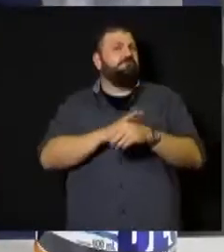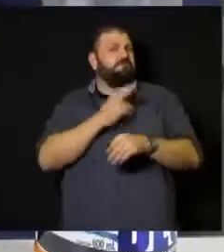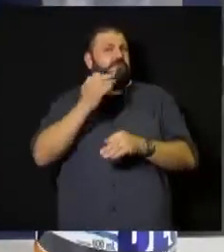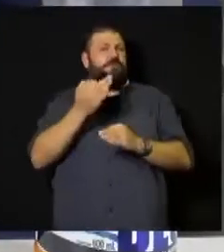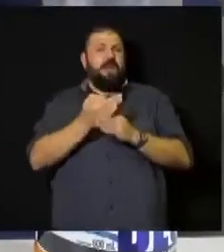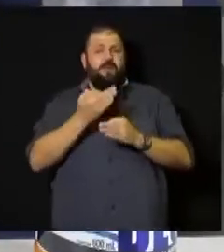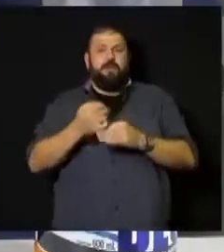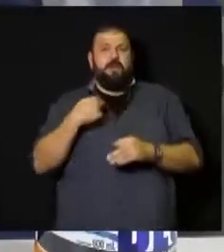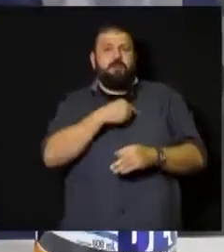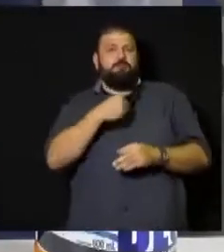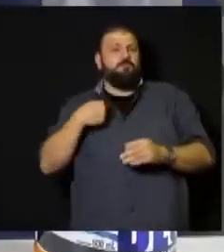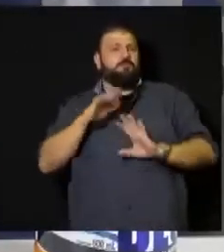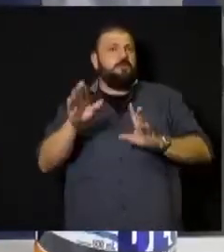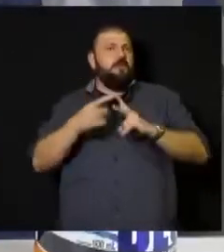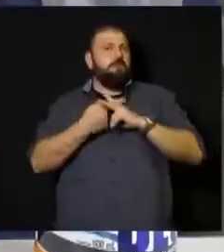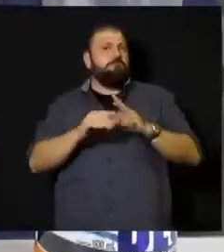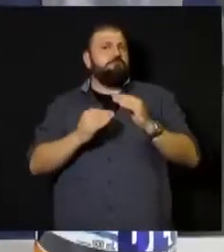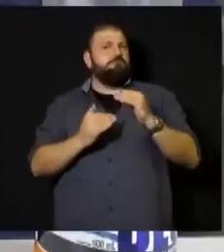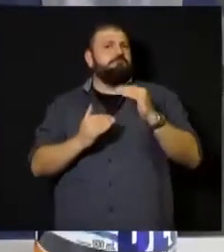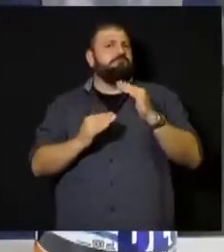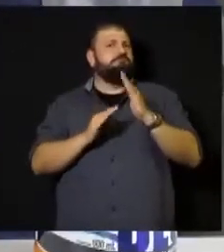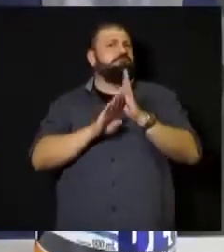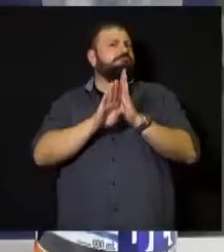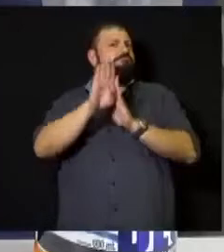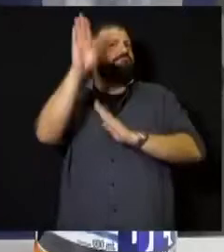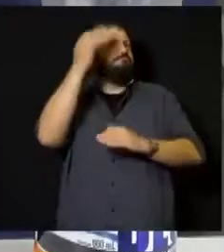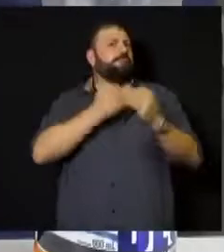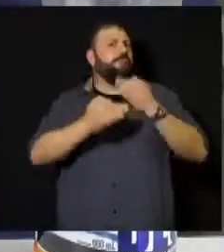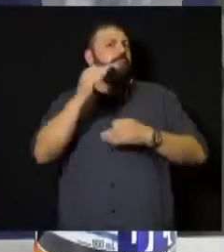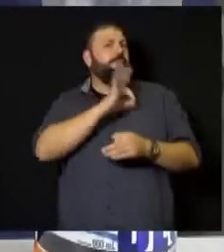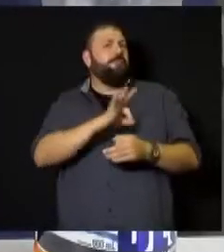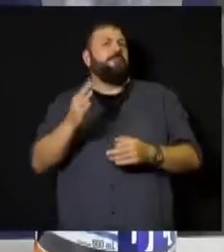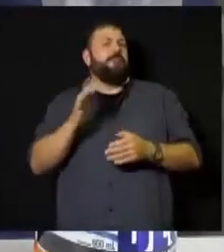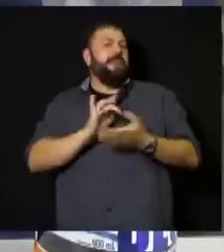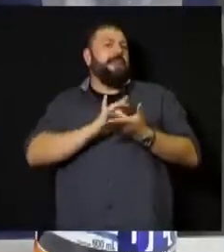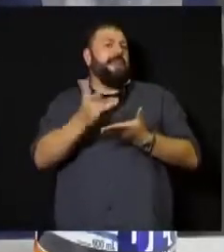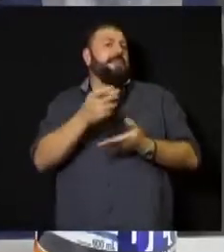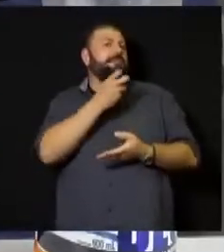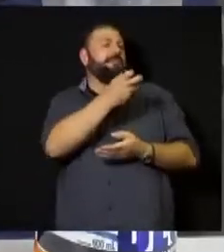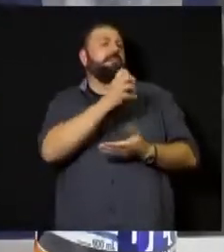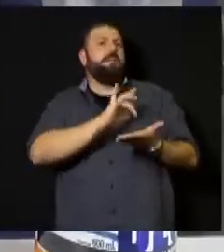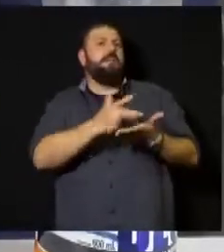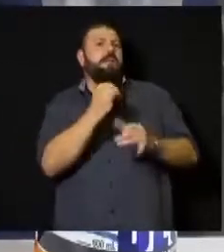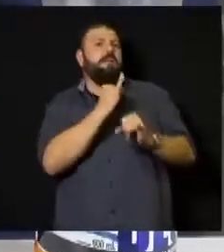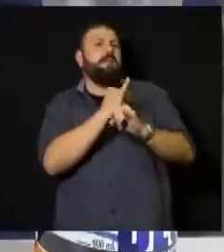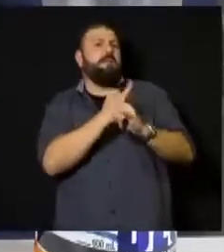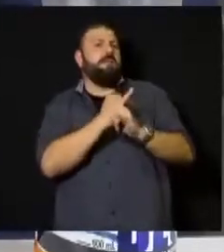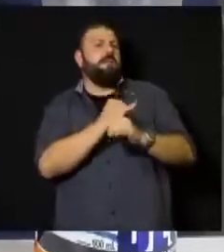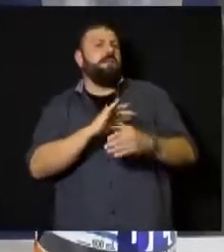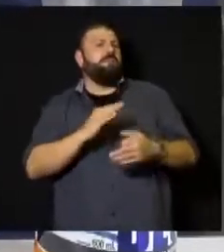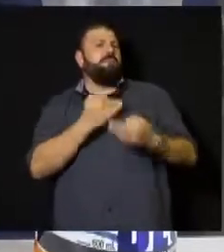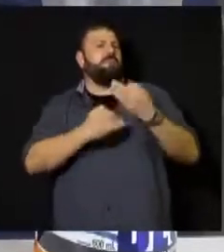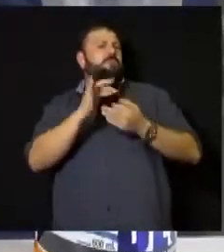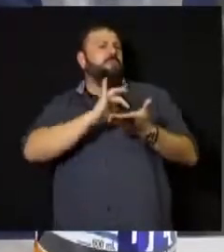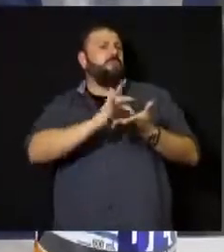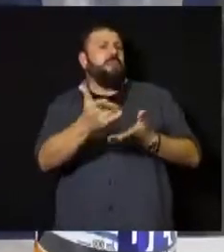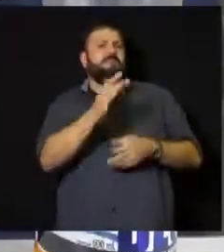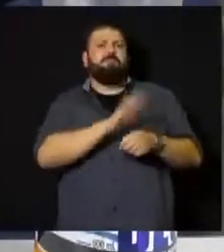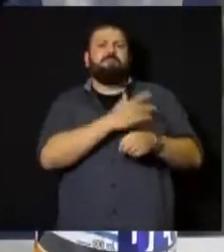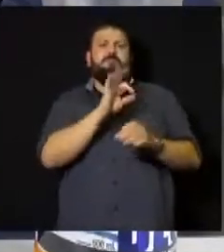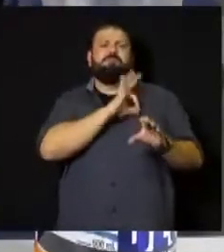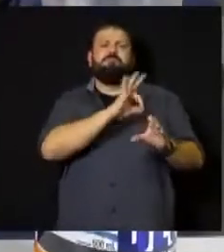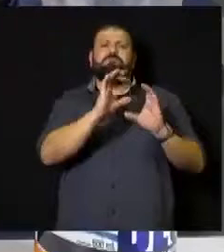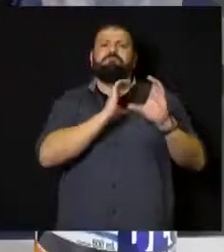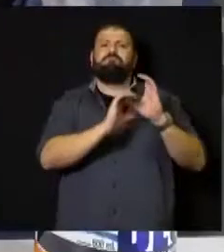now. And the growth that we've had has been thanks to take advantage of the virtual part. This is